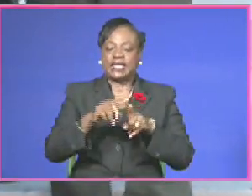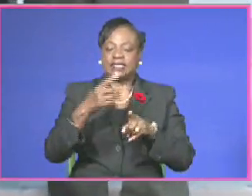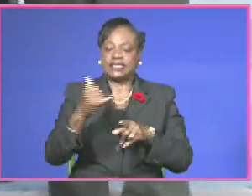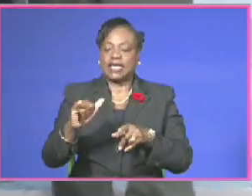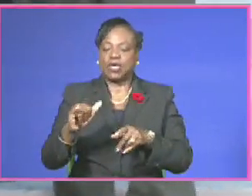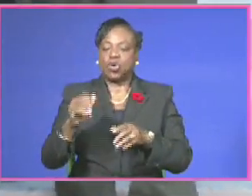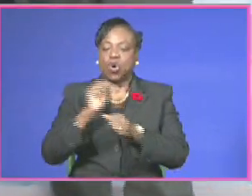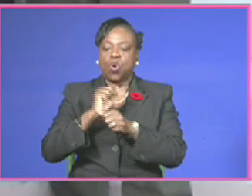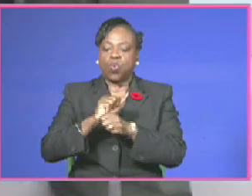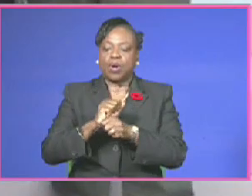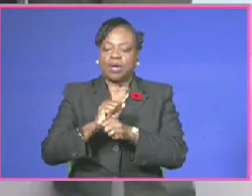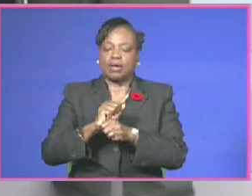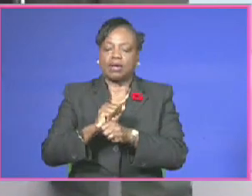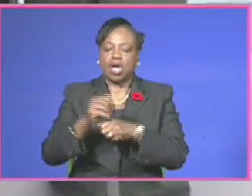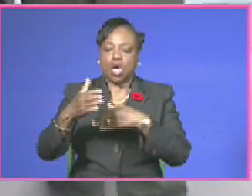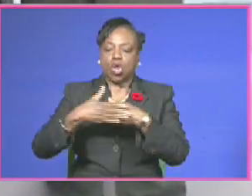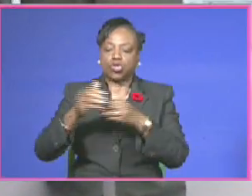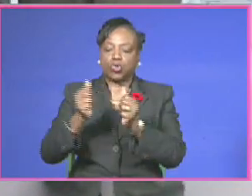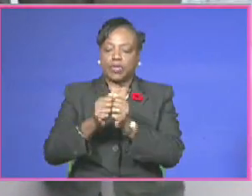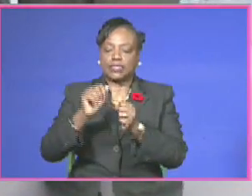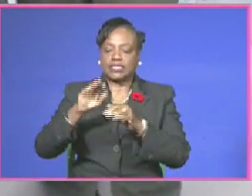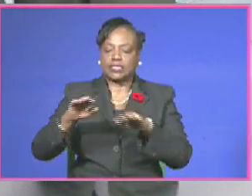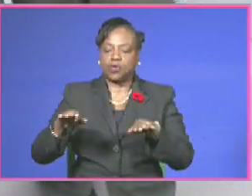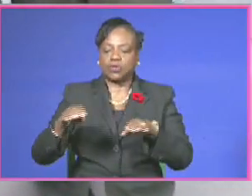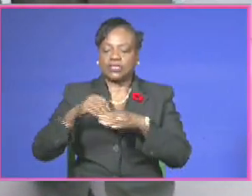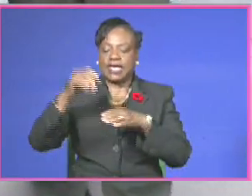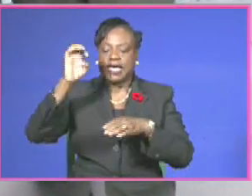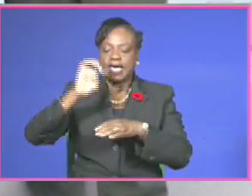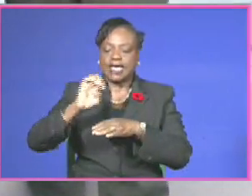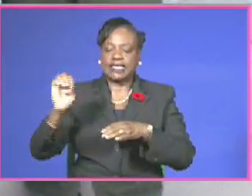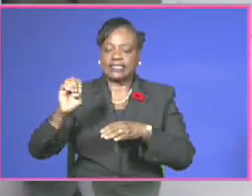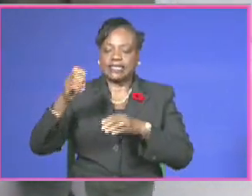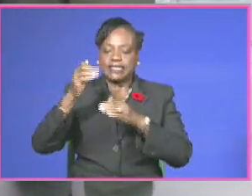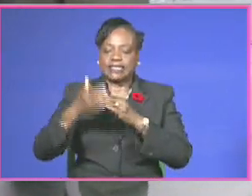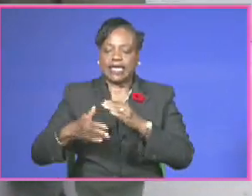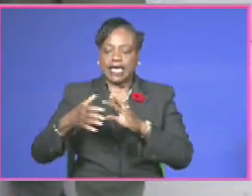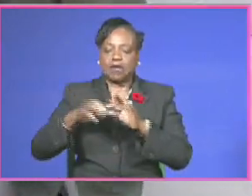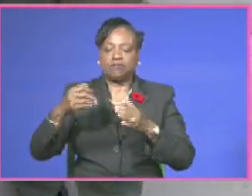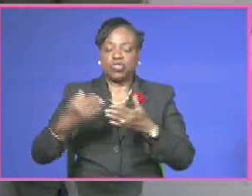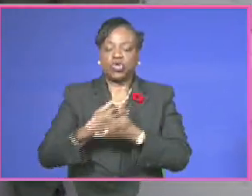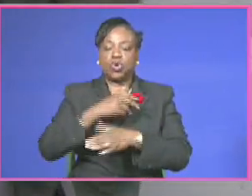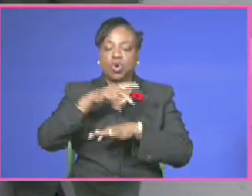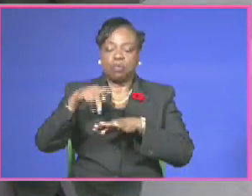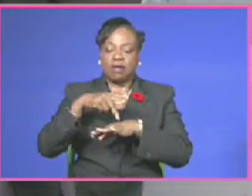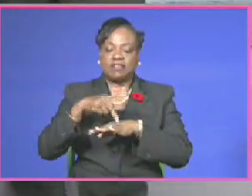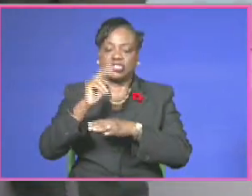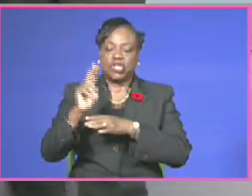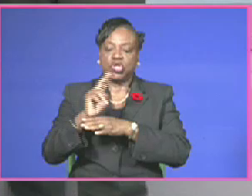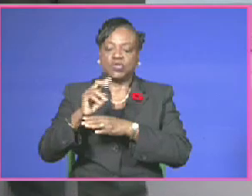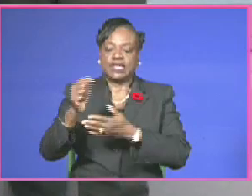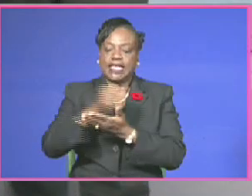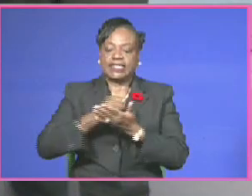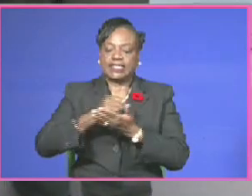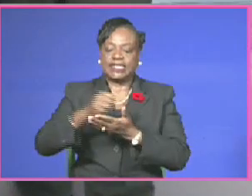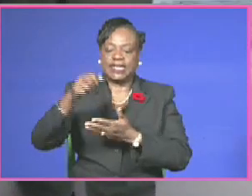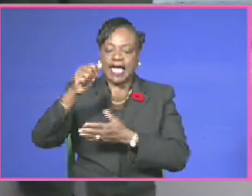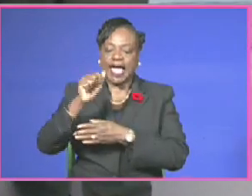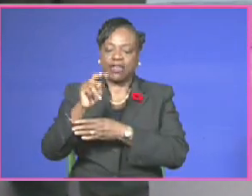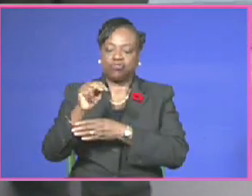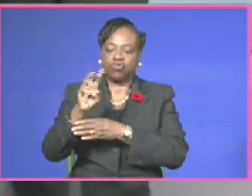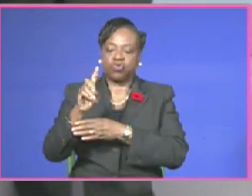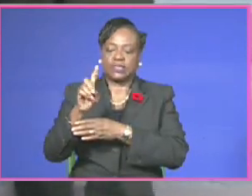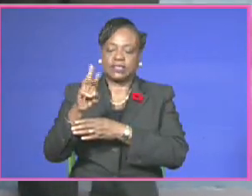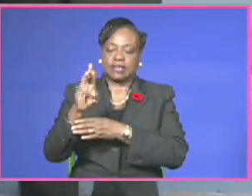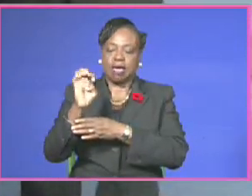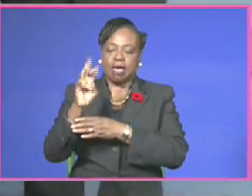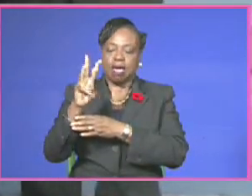the eastern side of New Providence, using St. Andrew's Pool as their home base. Now that the government has stepped in, the program has